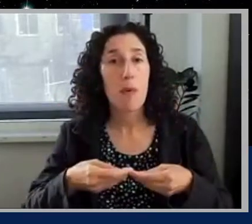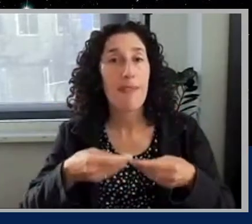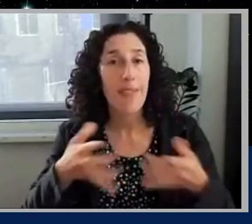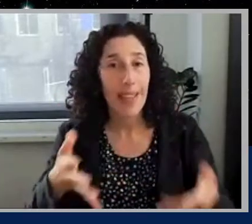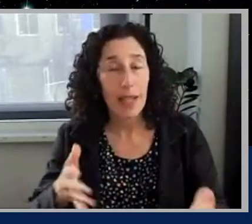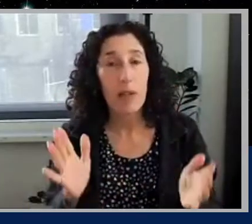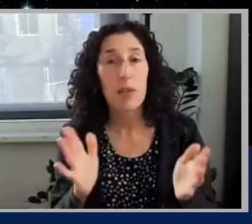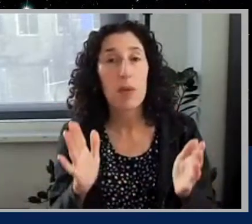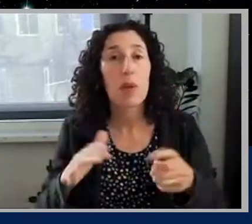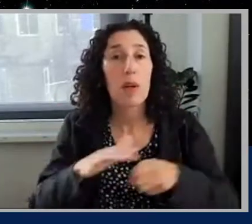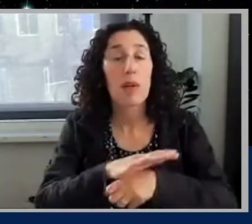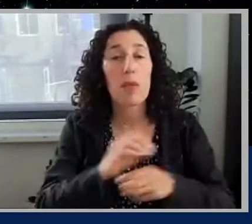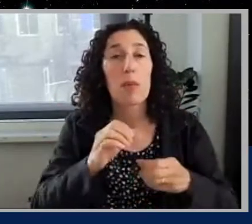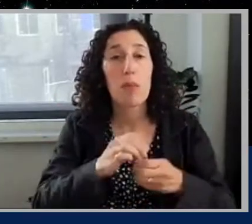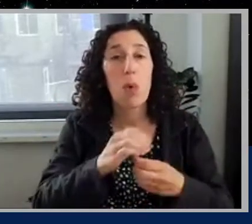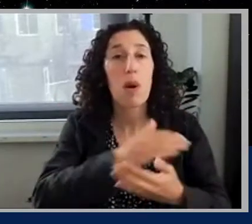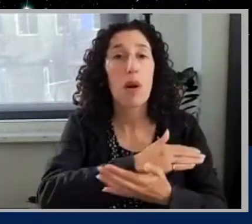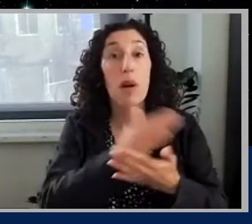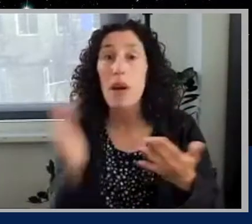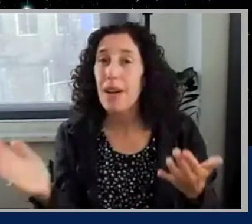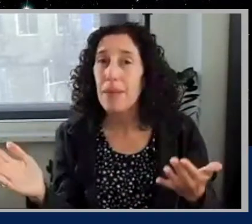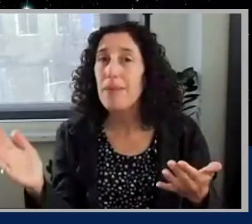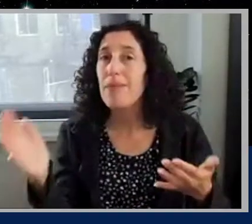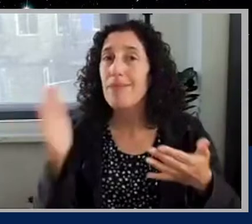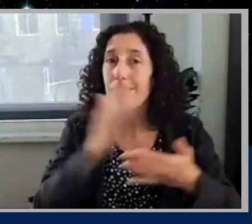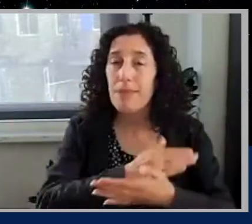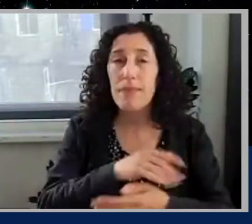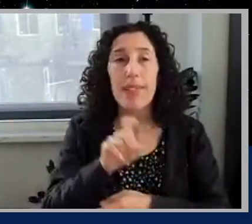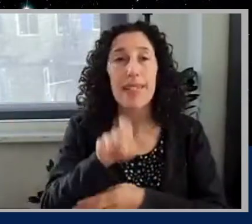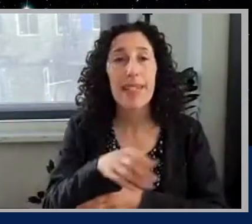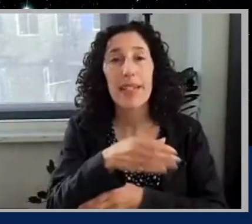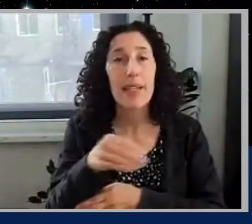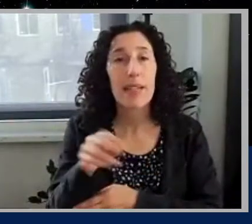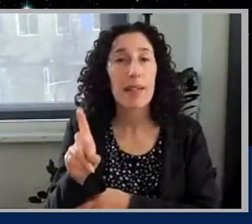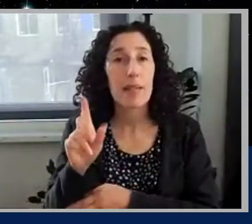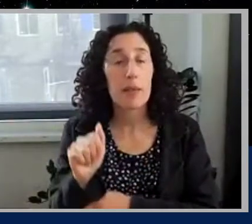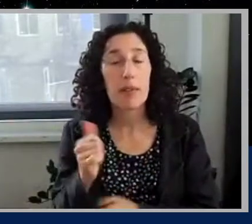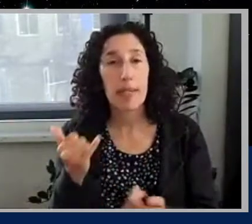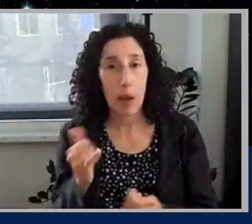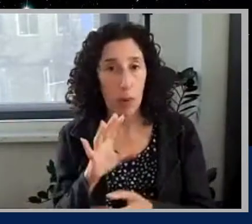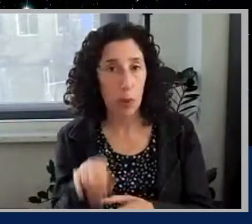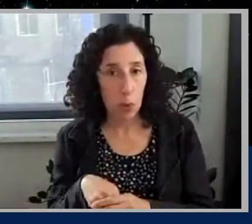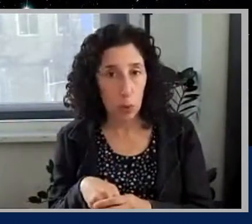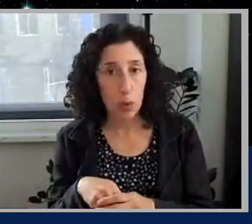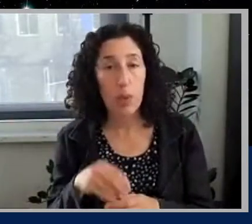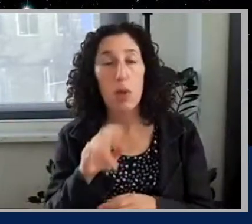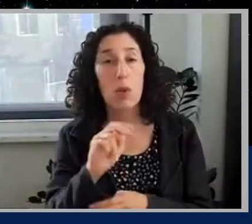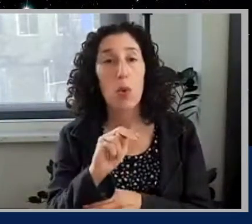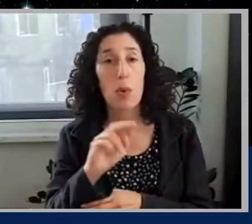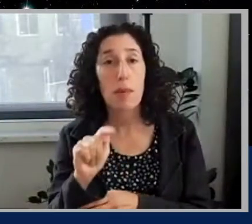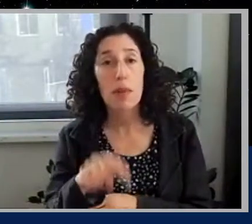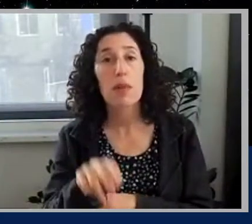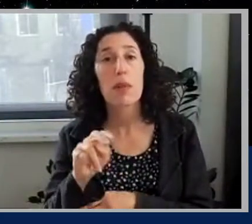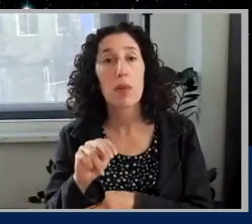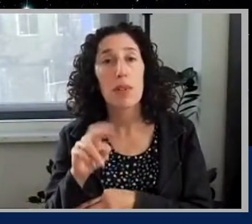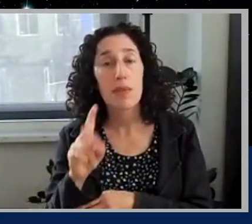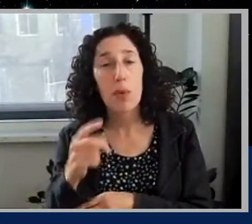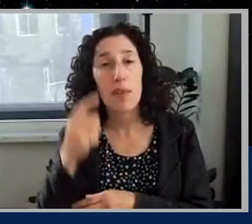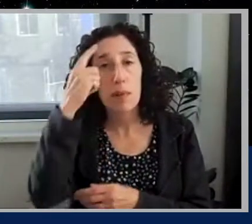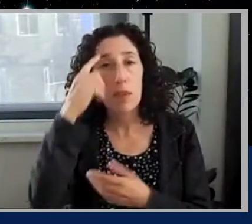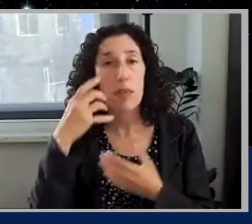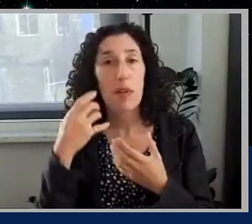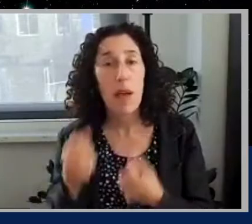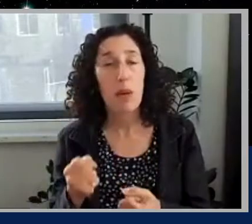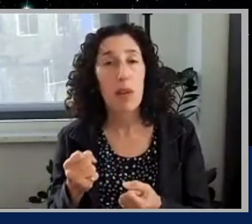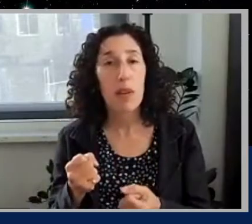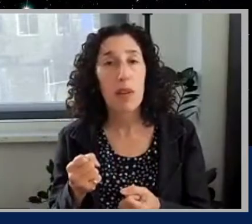neurotypical. I identify as having mental health needs for accommodations, things like that. And then there's still so